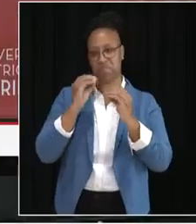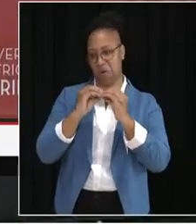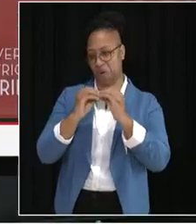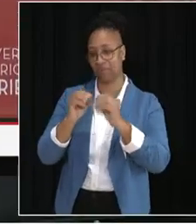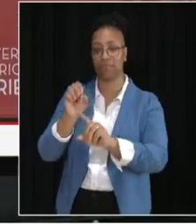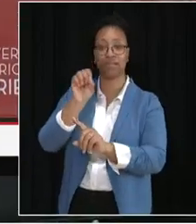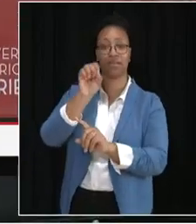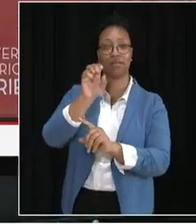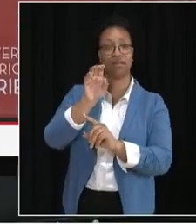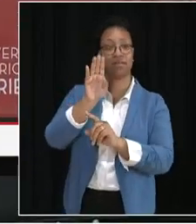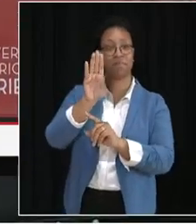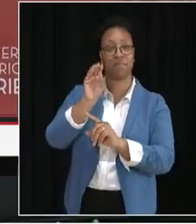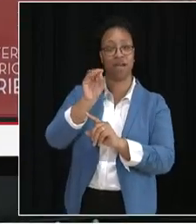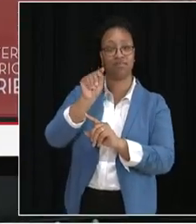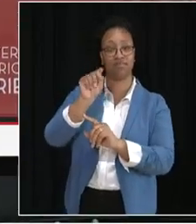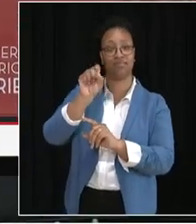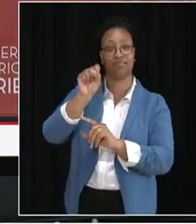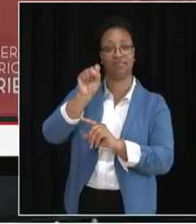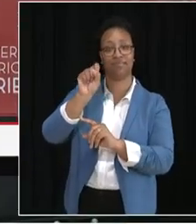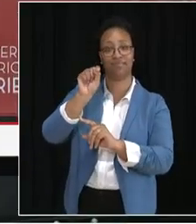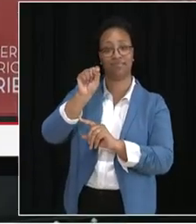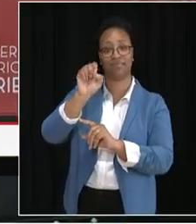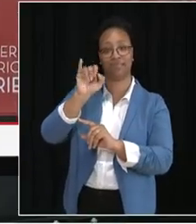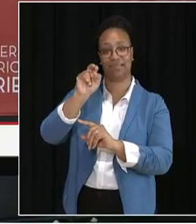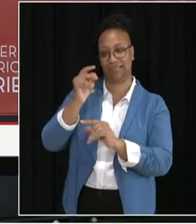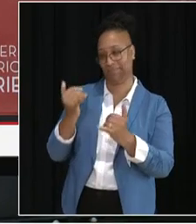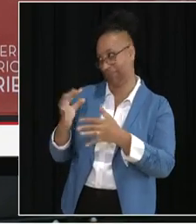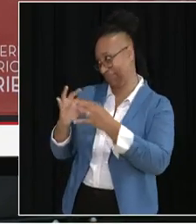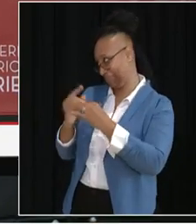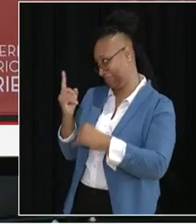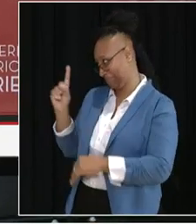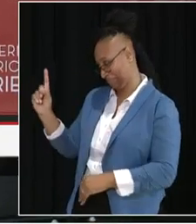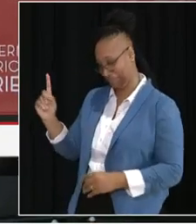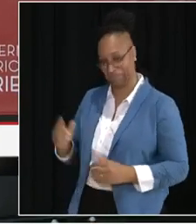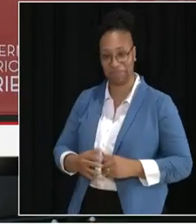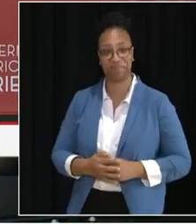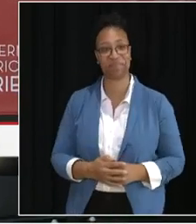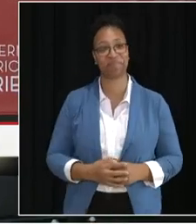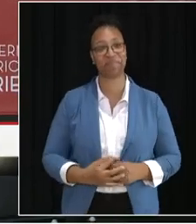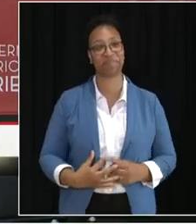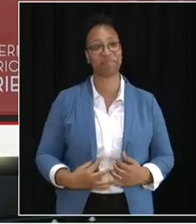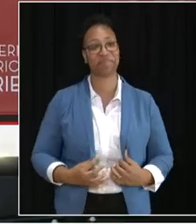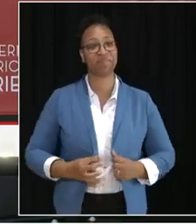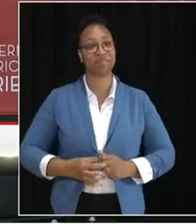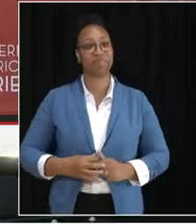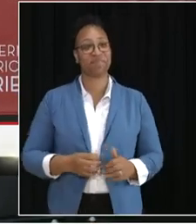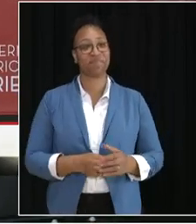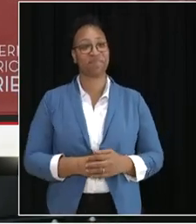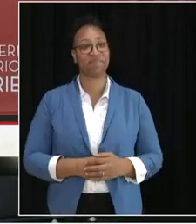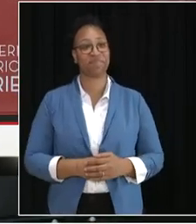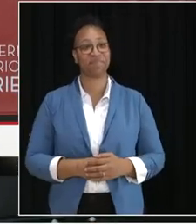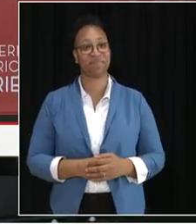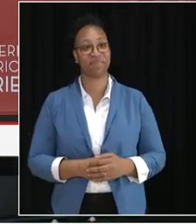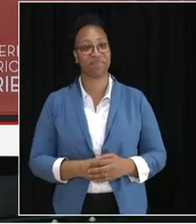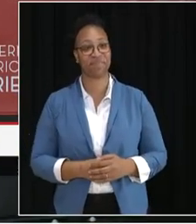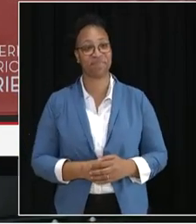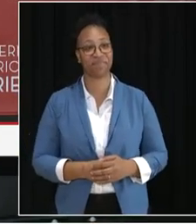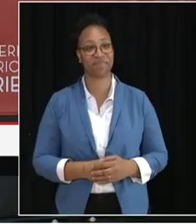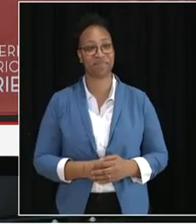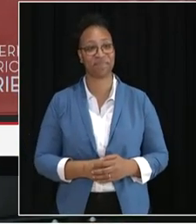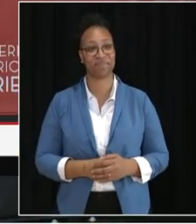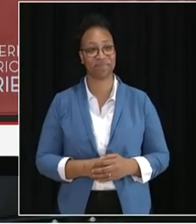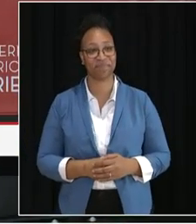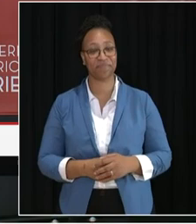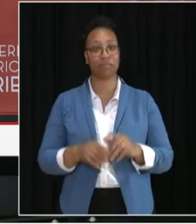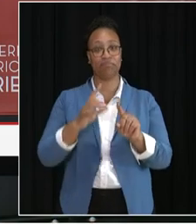Thank you, Chancellor Farabee, and good morning, everyone. Again, I am Keith Anderson, the Director of the Department of General Services, and it has